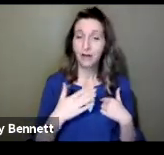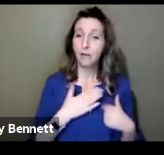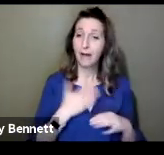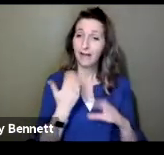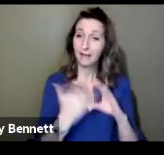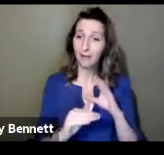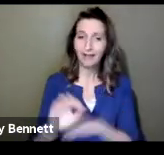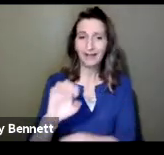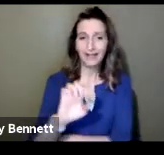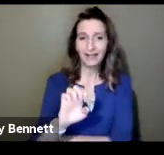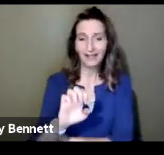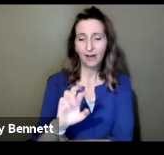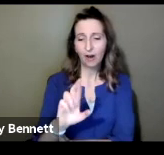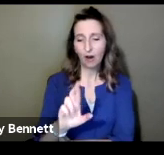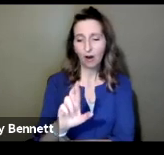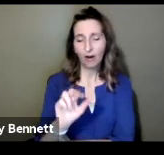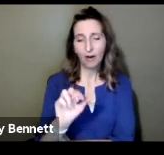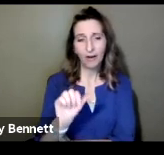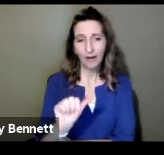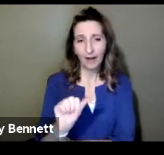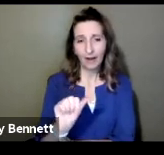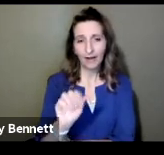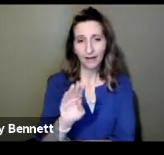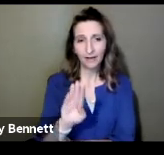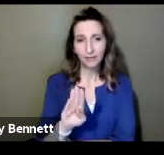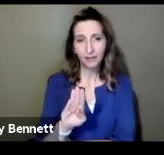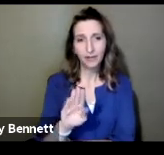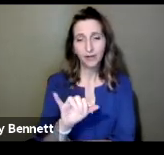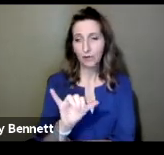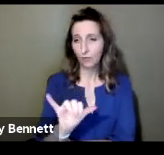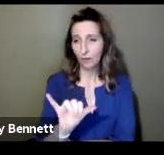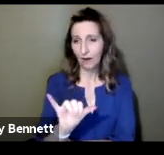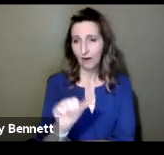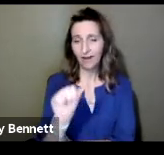an elephant, RAB as in boy, Y, at